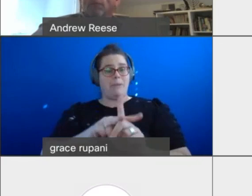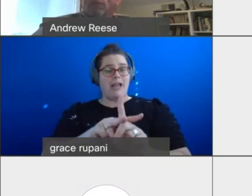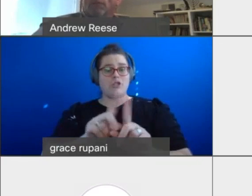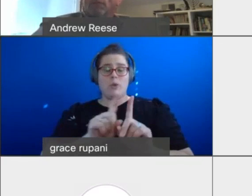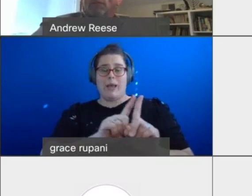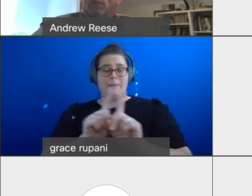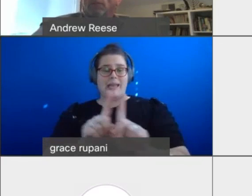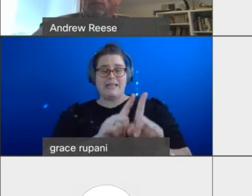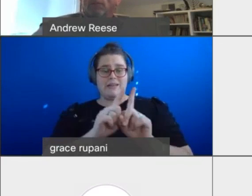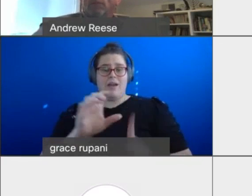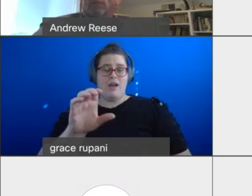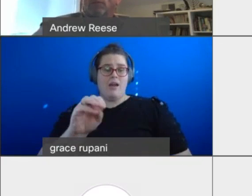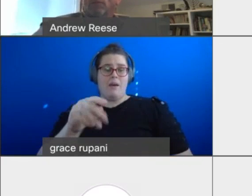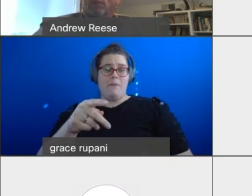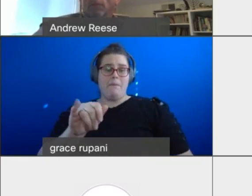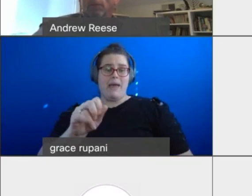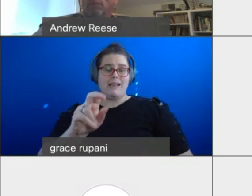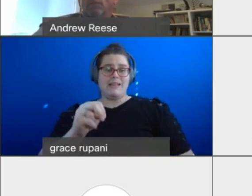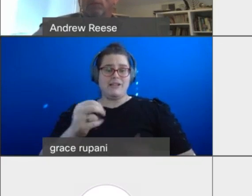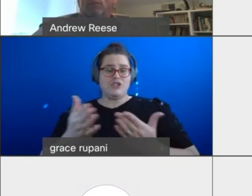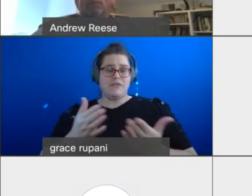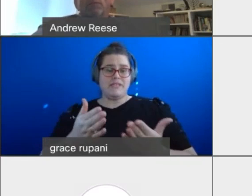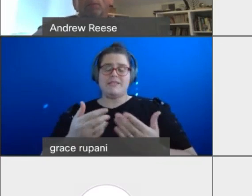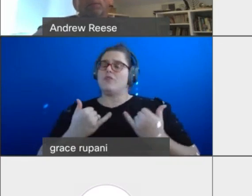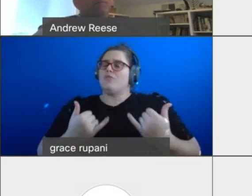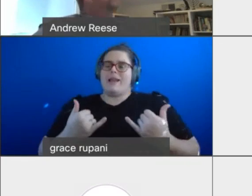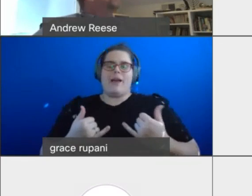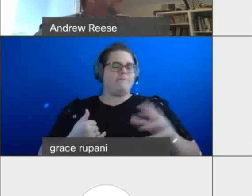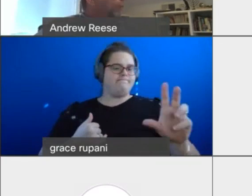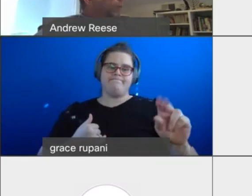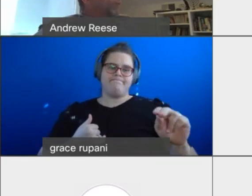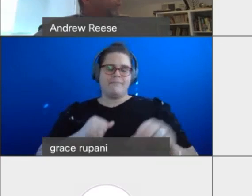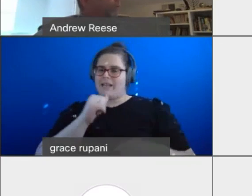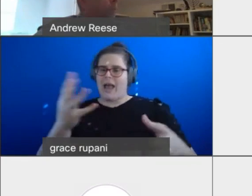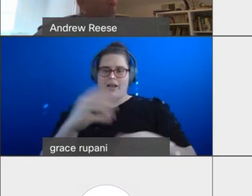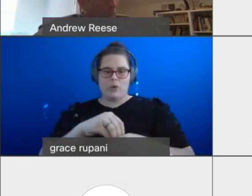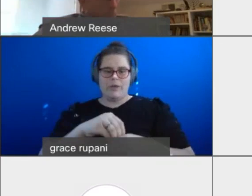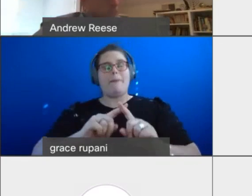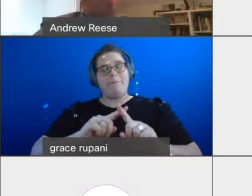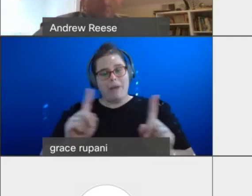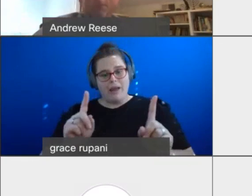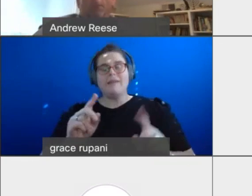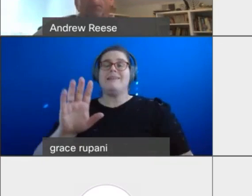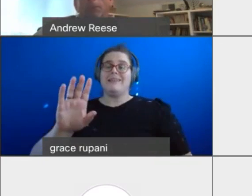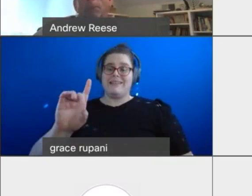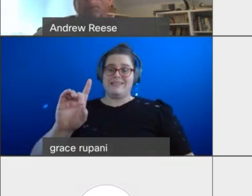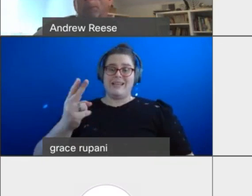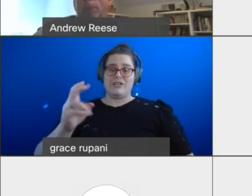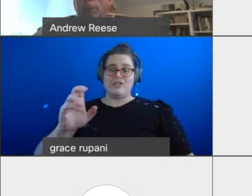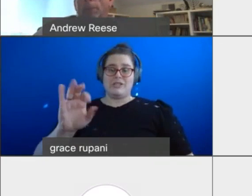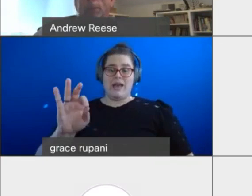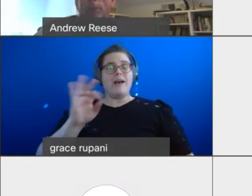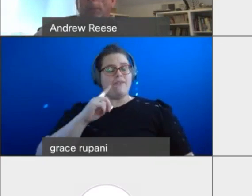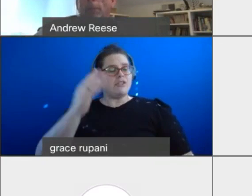time, it's not included in the phase 1 for EVV implementation. However, DHCF is aware that it shares some